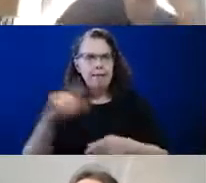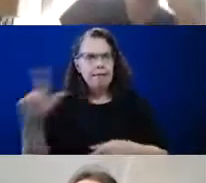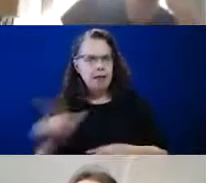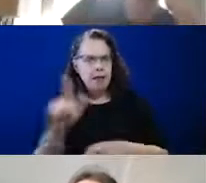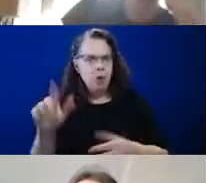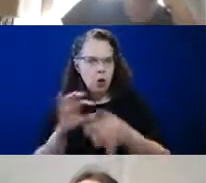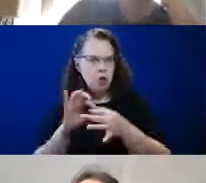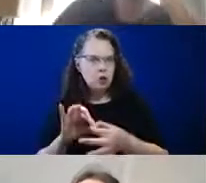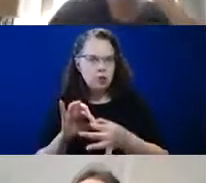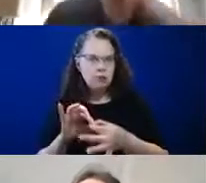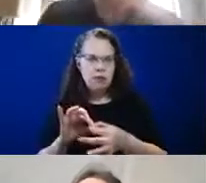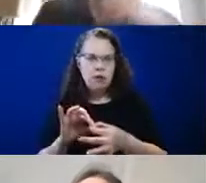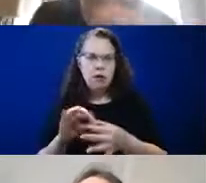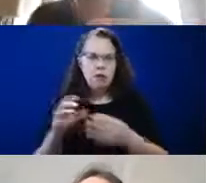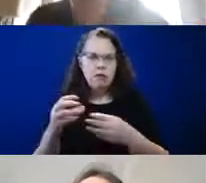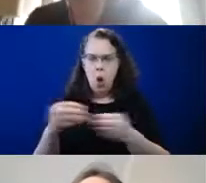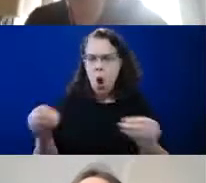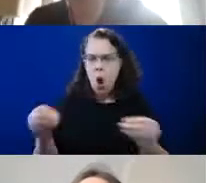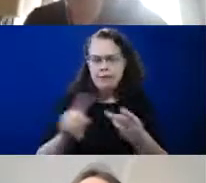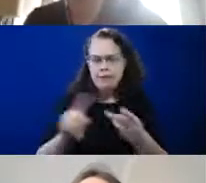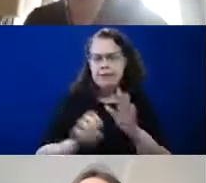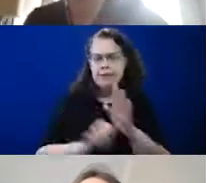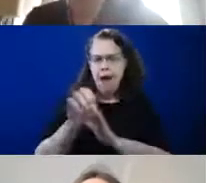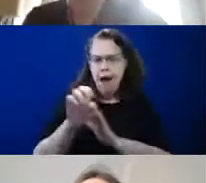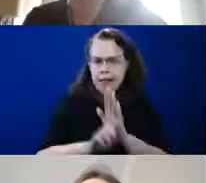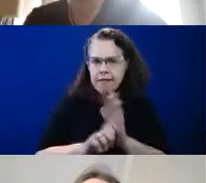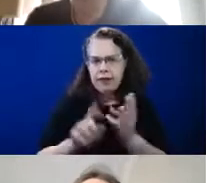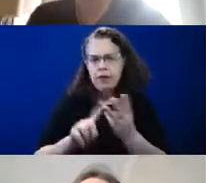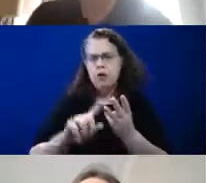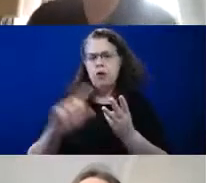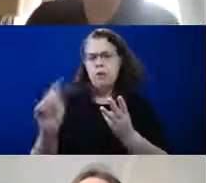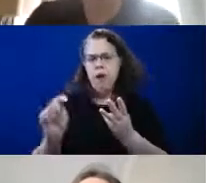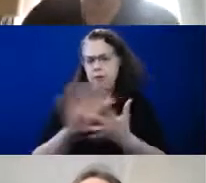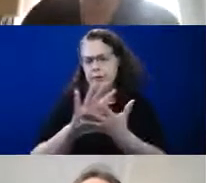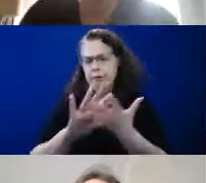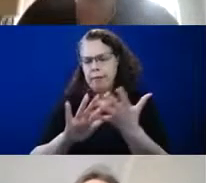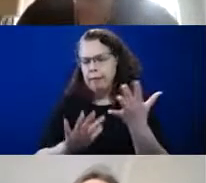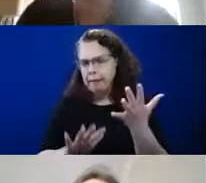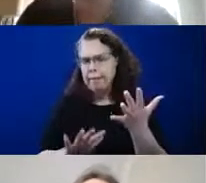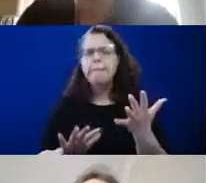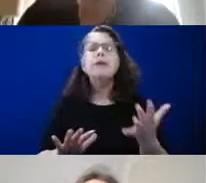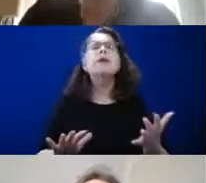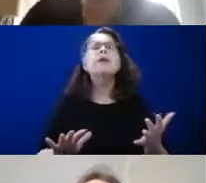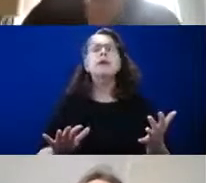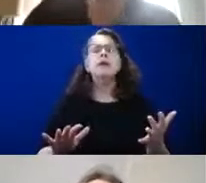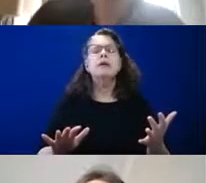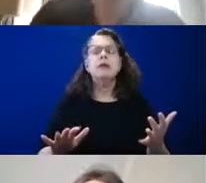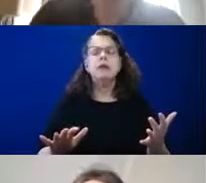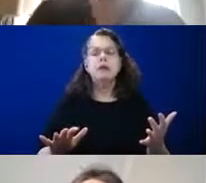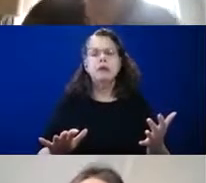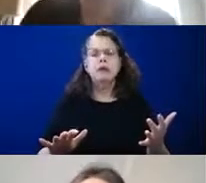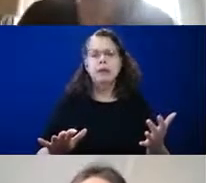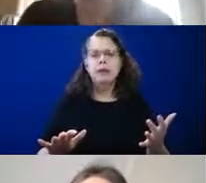of, office, elevator, and, restroom and so on. And I think that, they're always looking at